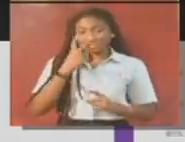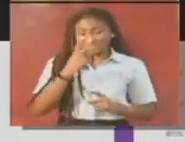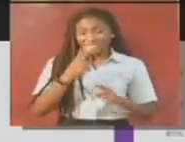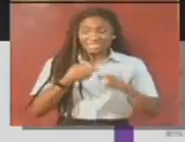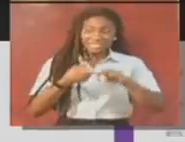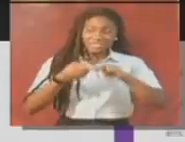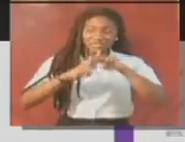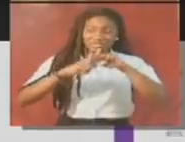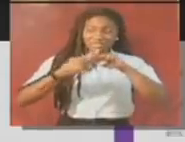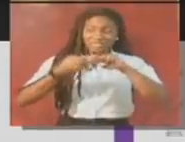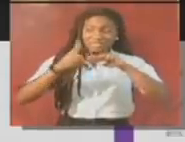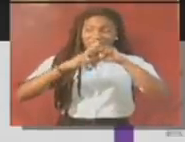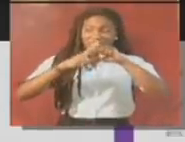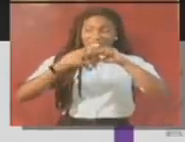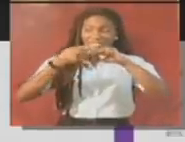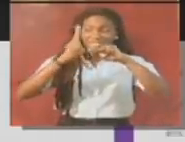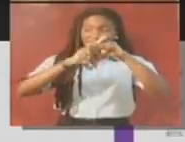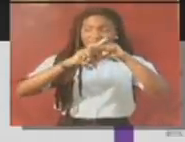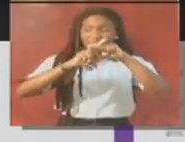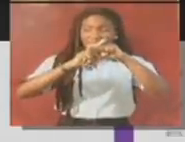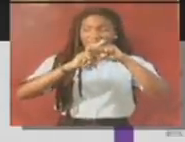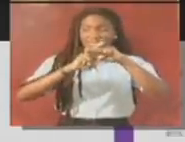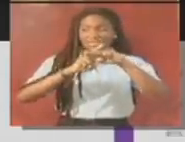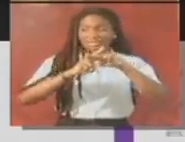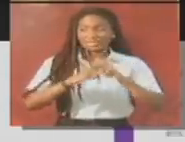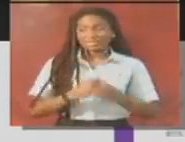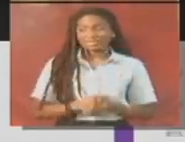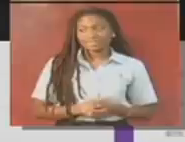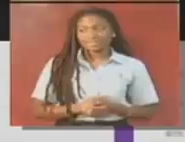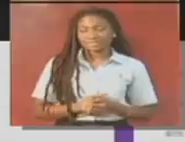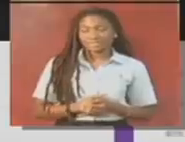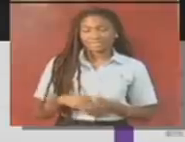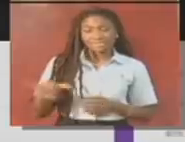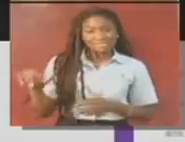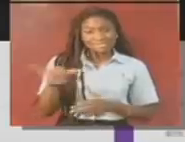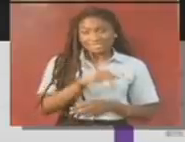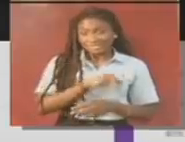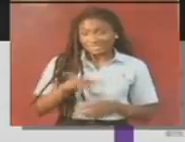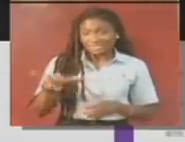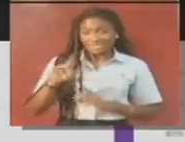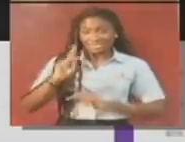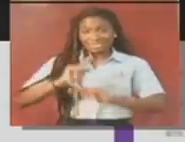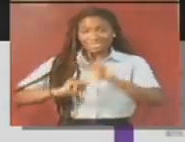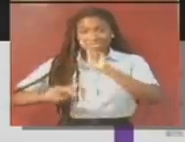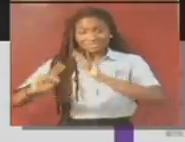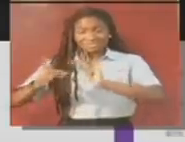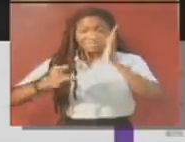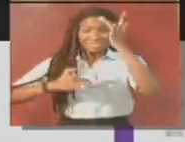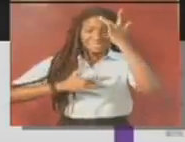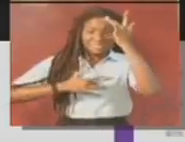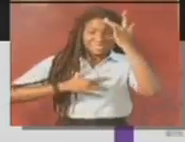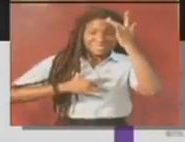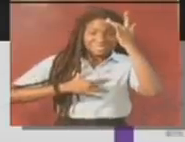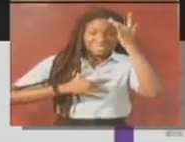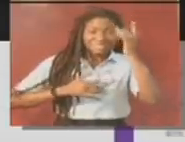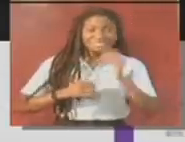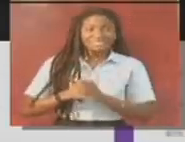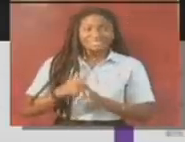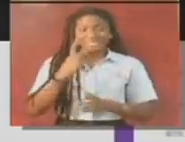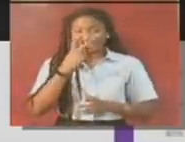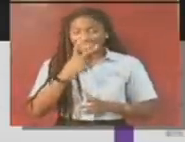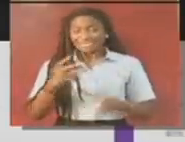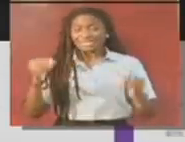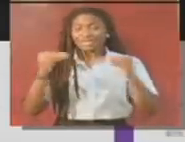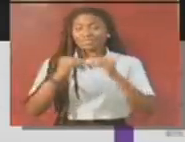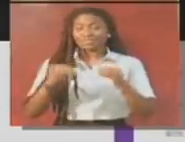the height of the orange section mirrors to some extent the climb in the numbers of cases. So as we're having more cases, we're also seeing